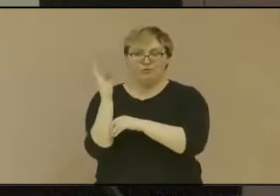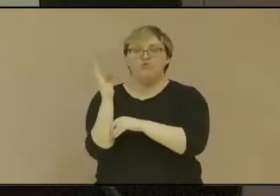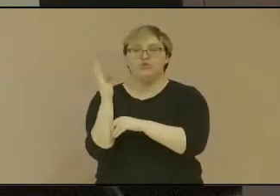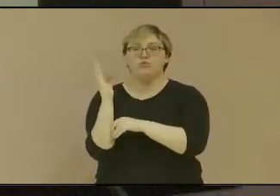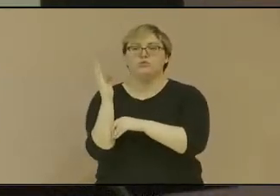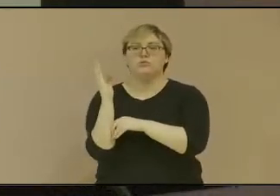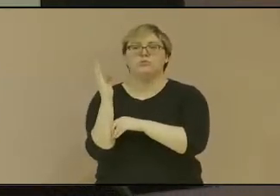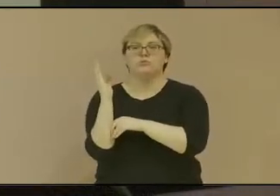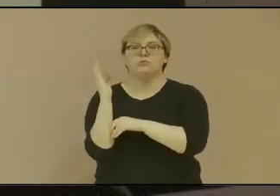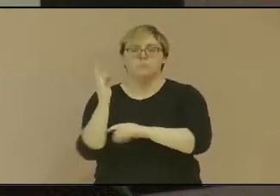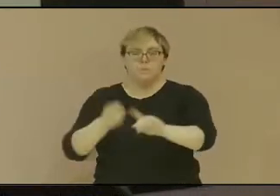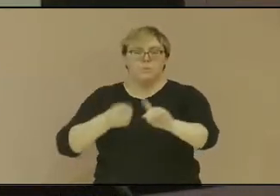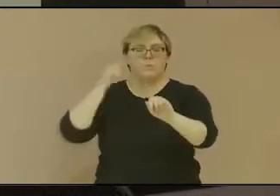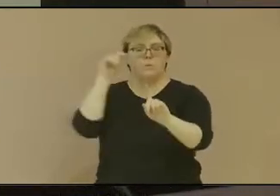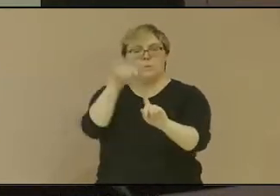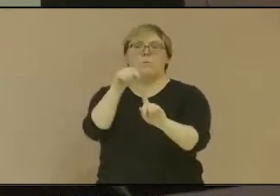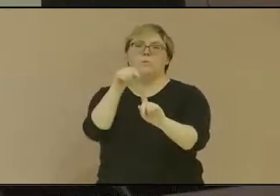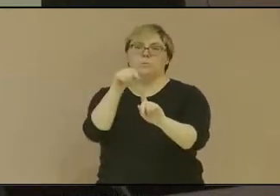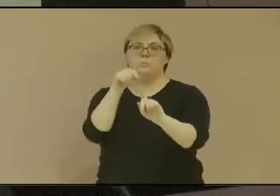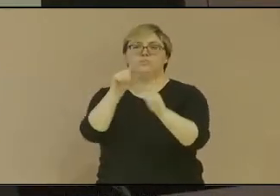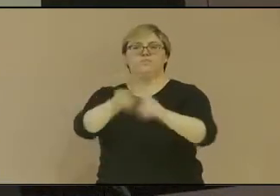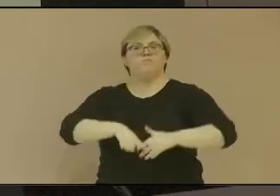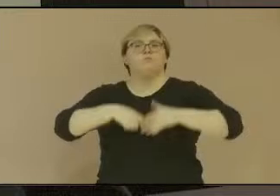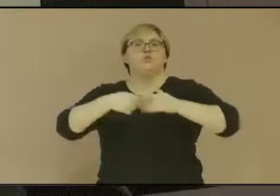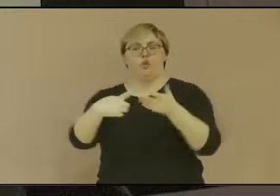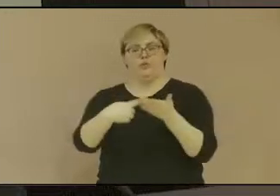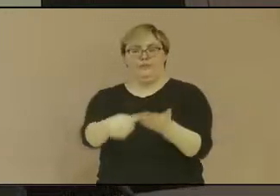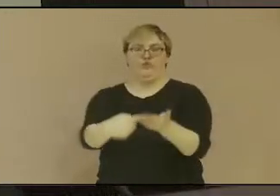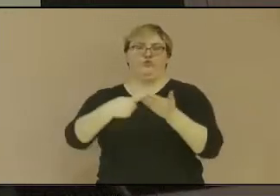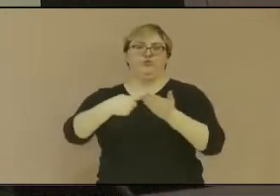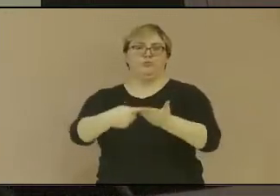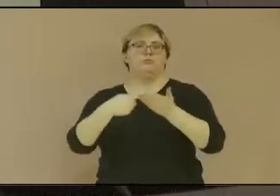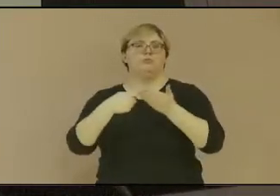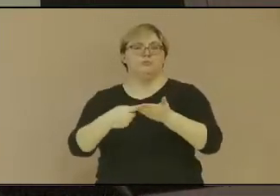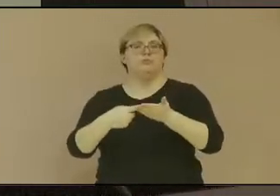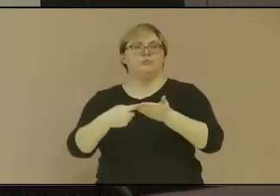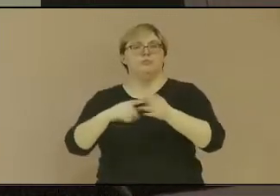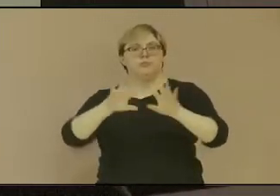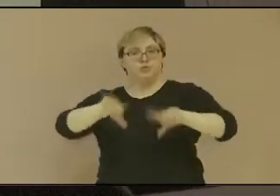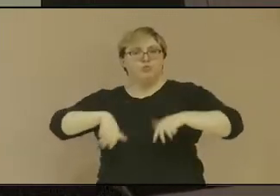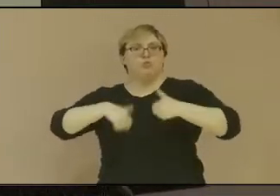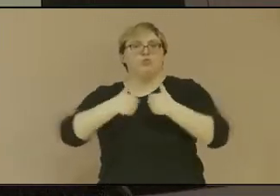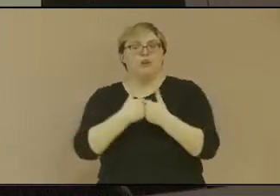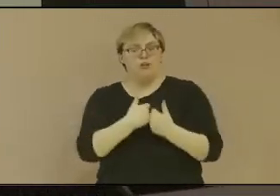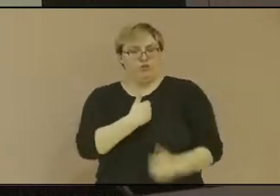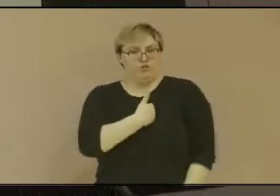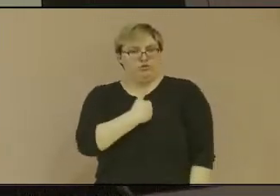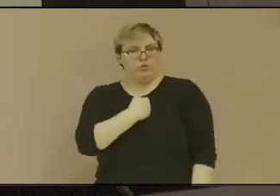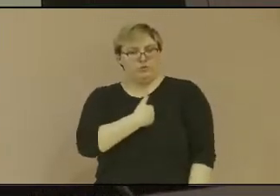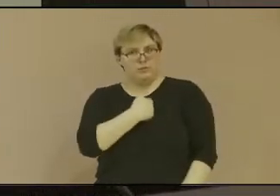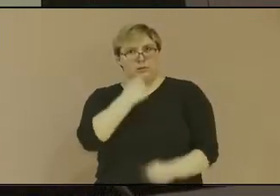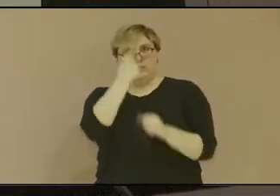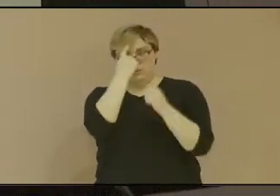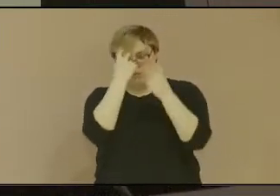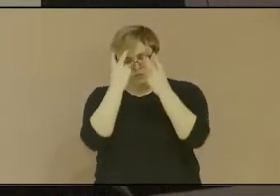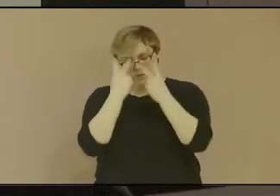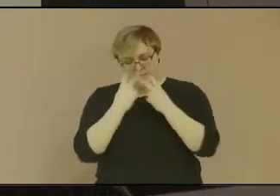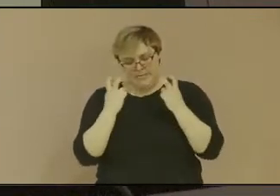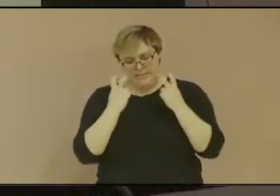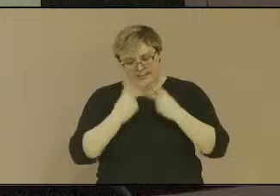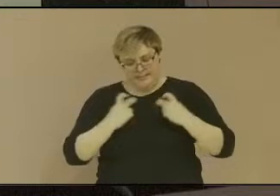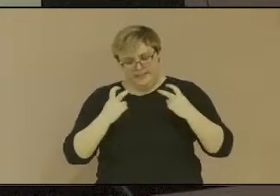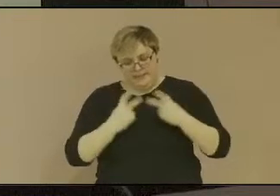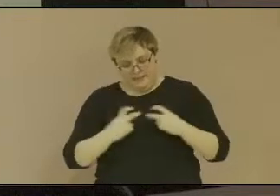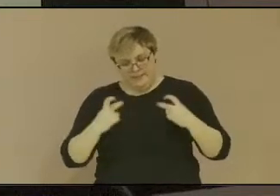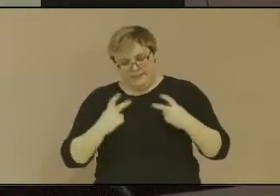essential conversations, and they challenge us to make meaningful, thoughtful, substantial changes as